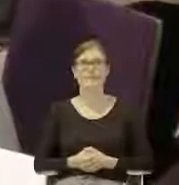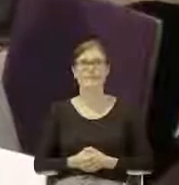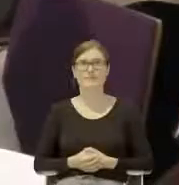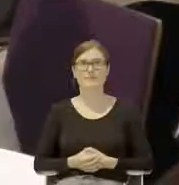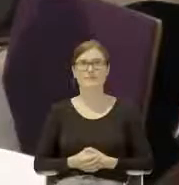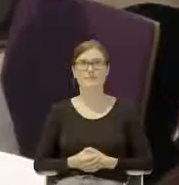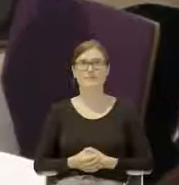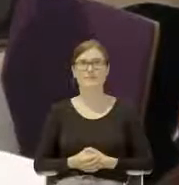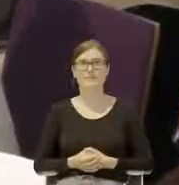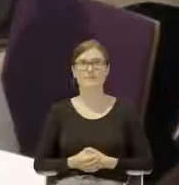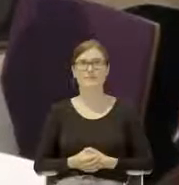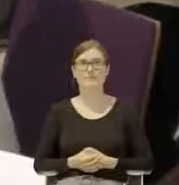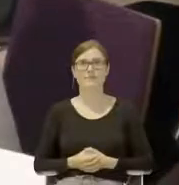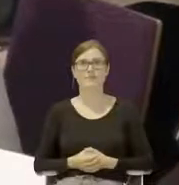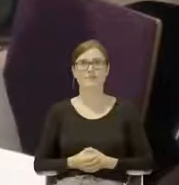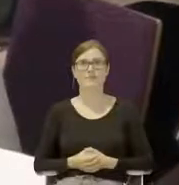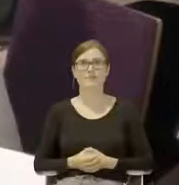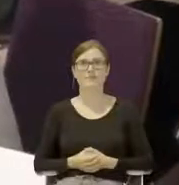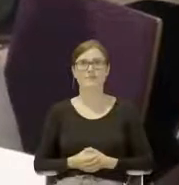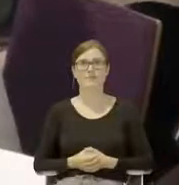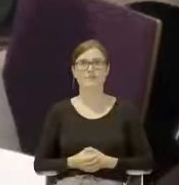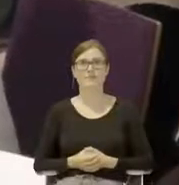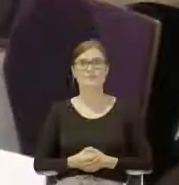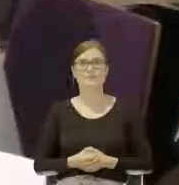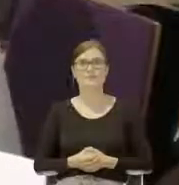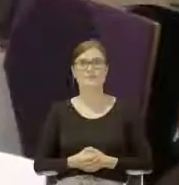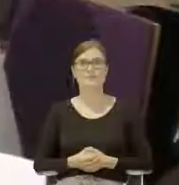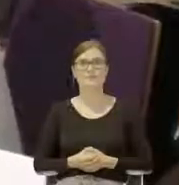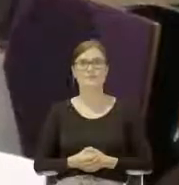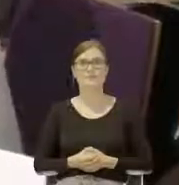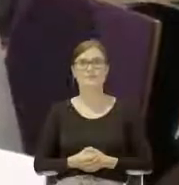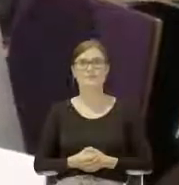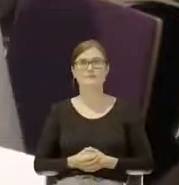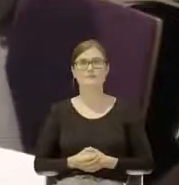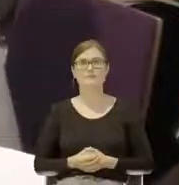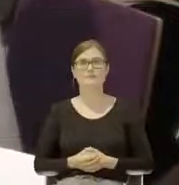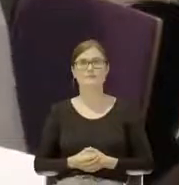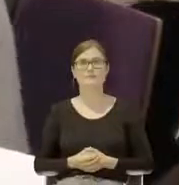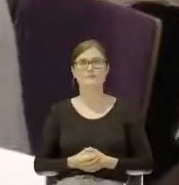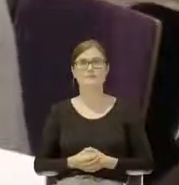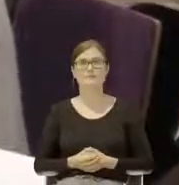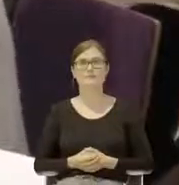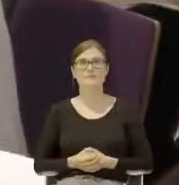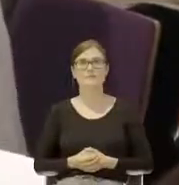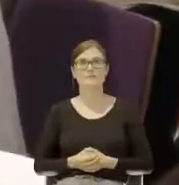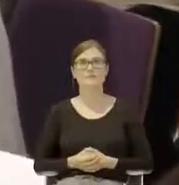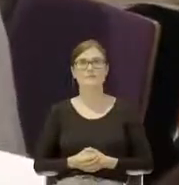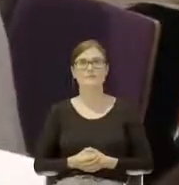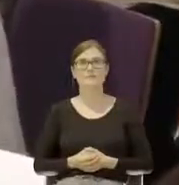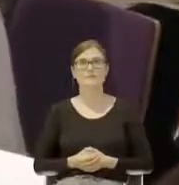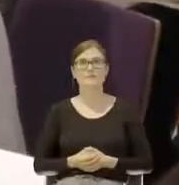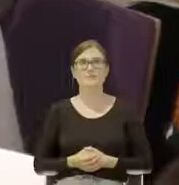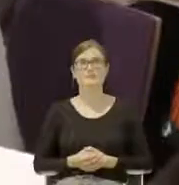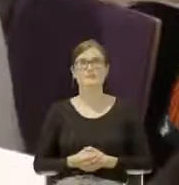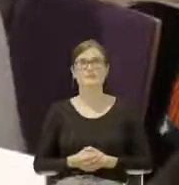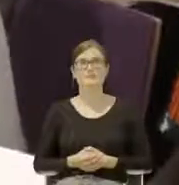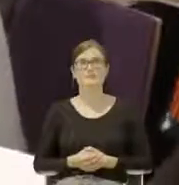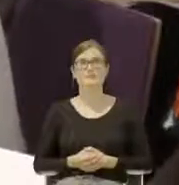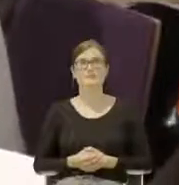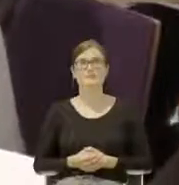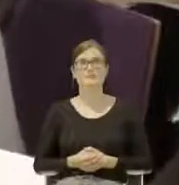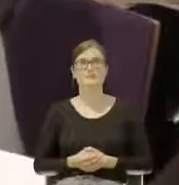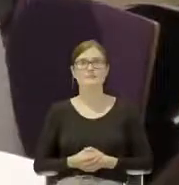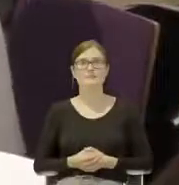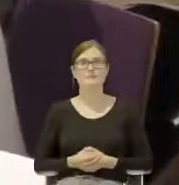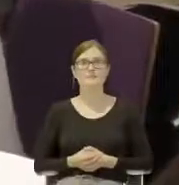Eso también es liderazgo feminista municipalista. Eso también lo es. Muchas gracias,